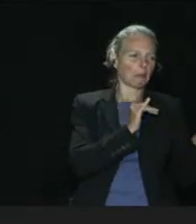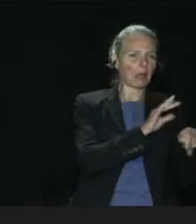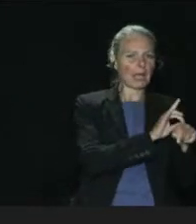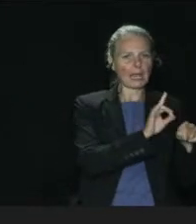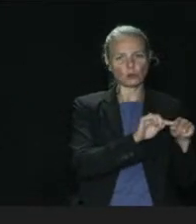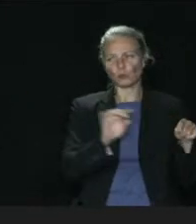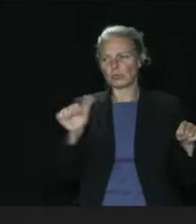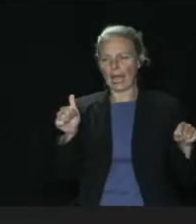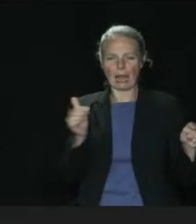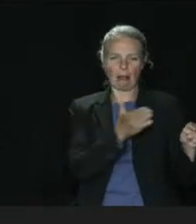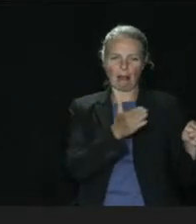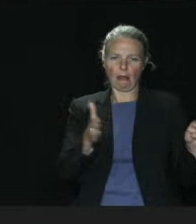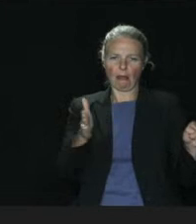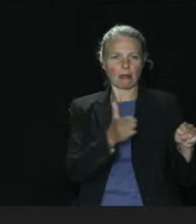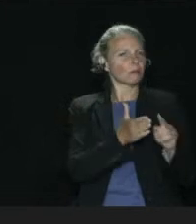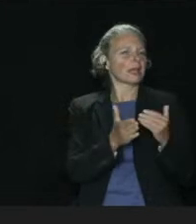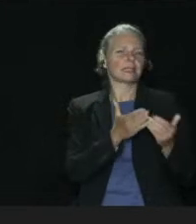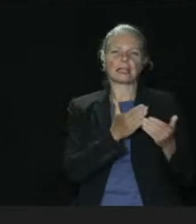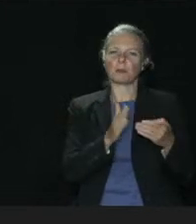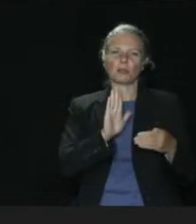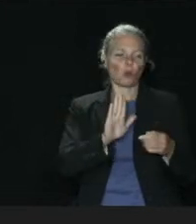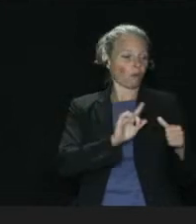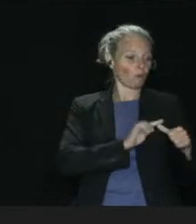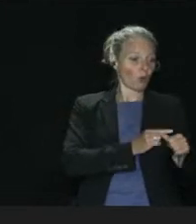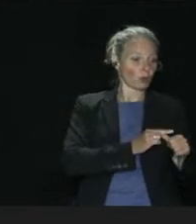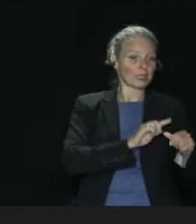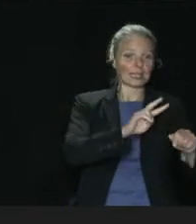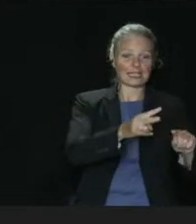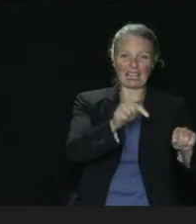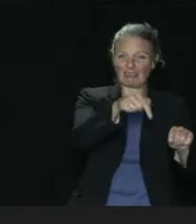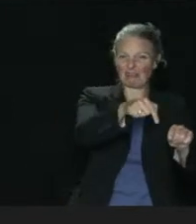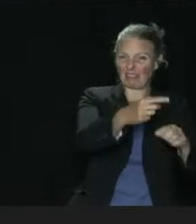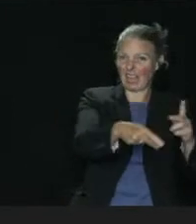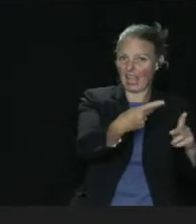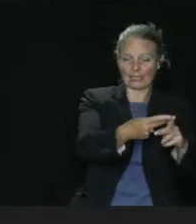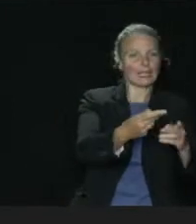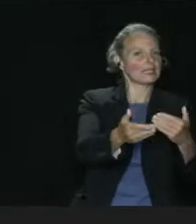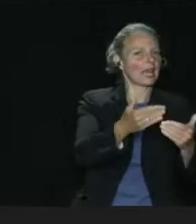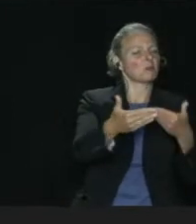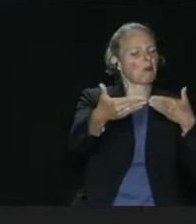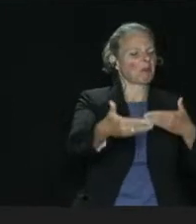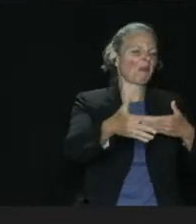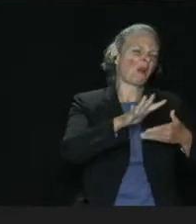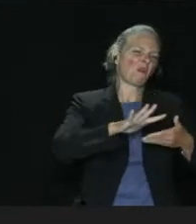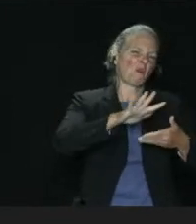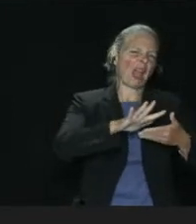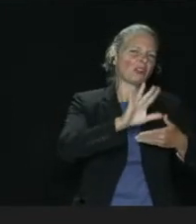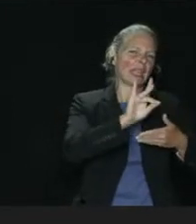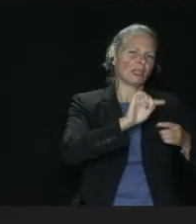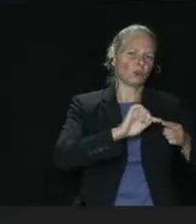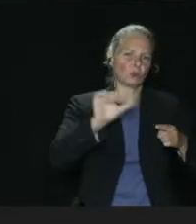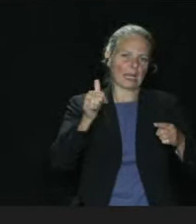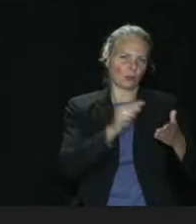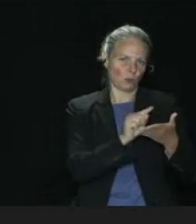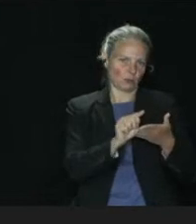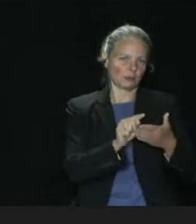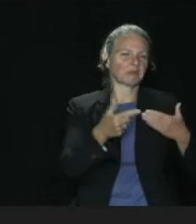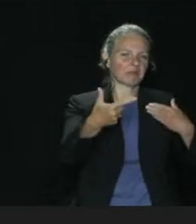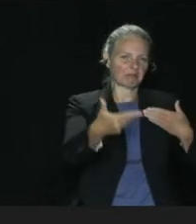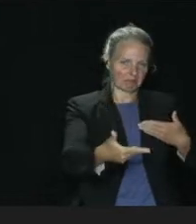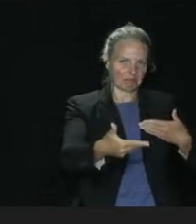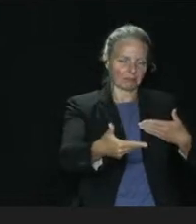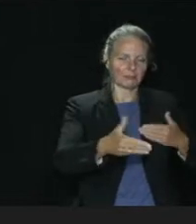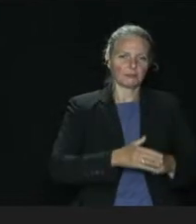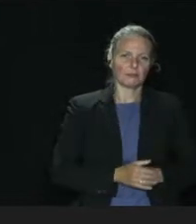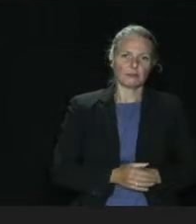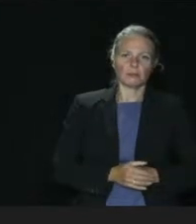matter which second dose you're getting. That's roughly the interval for the appointments. In terms of the